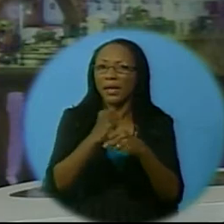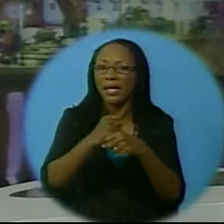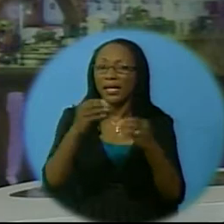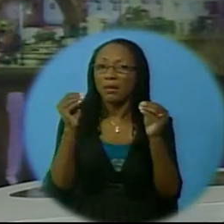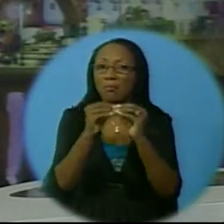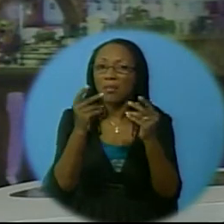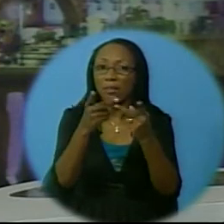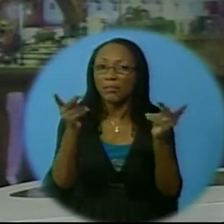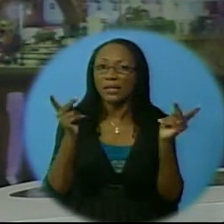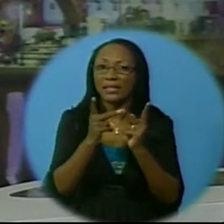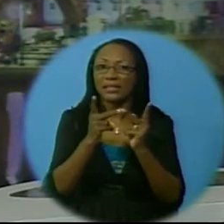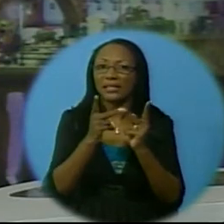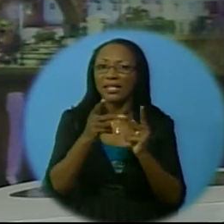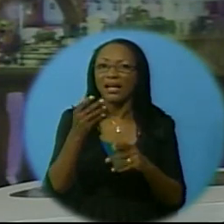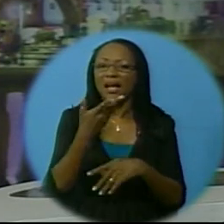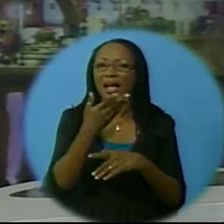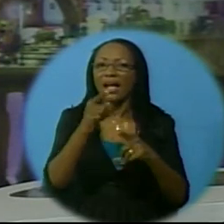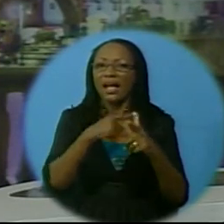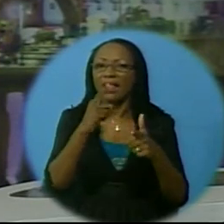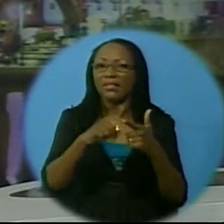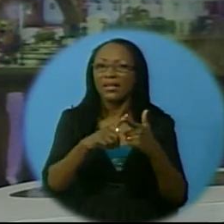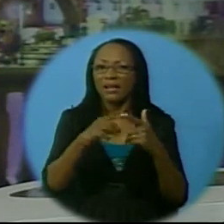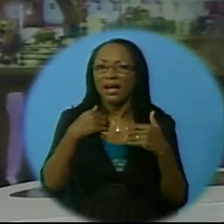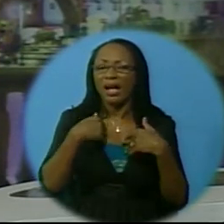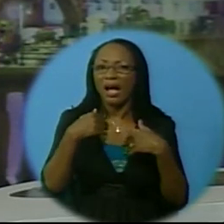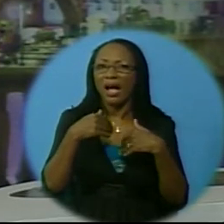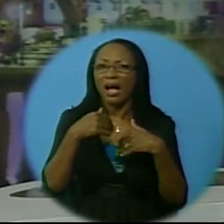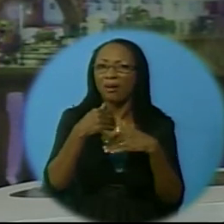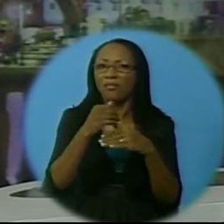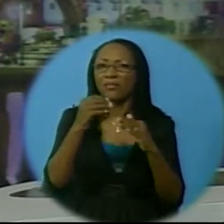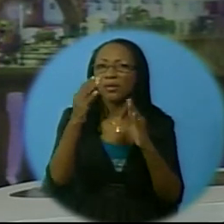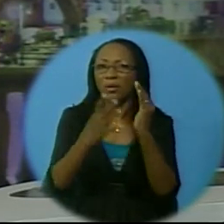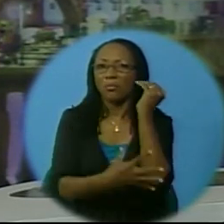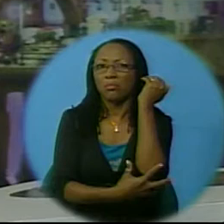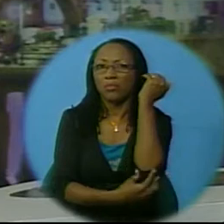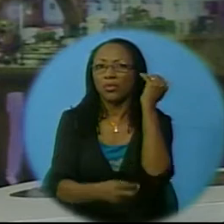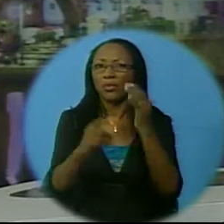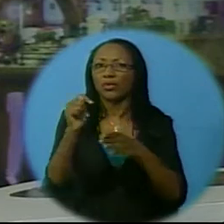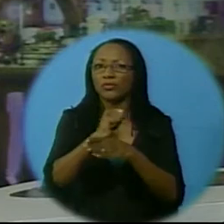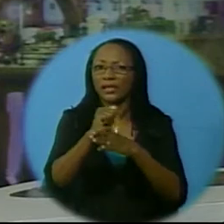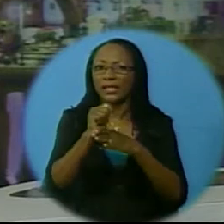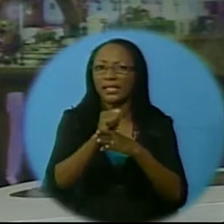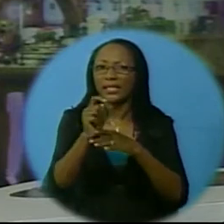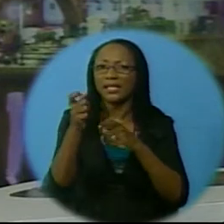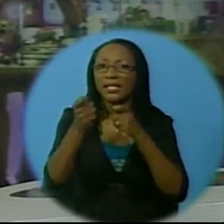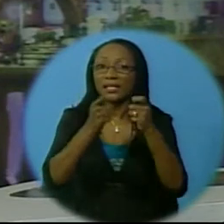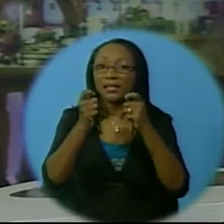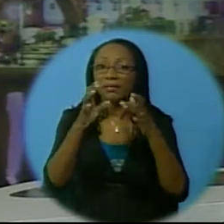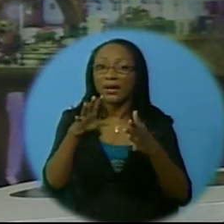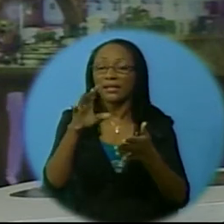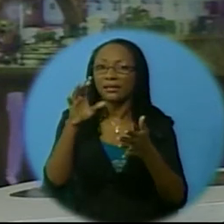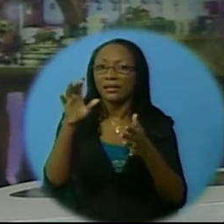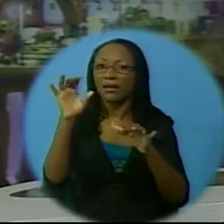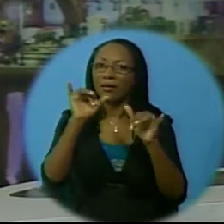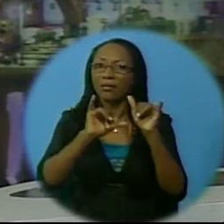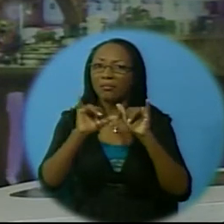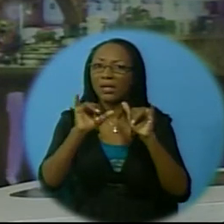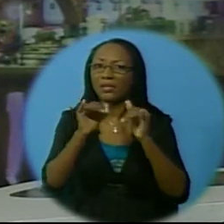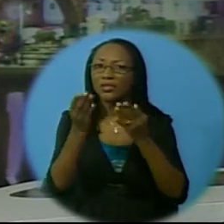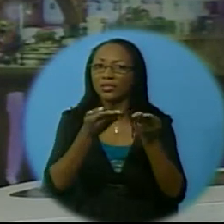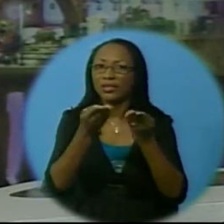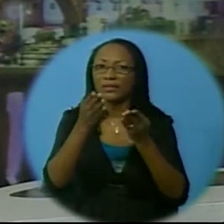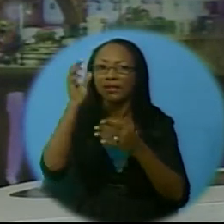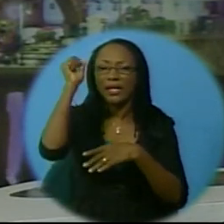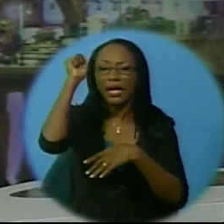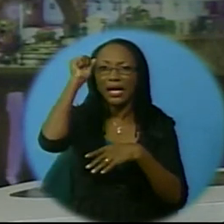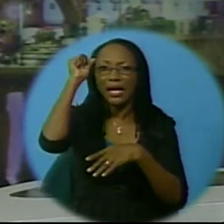run the risk of diluting the level of training offered. And Director of Medical Services, Anthony Harris, agrees. He says interns have to be